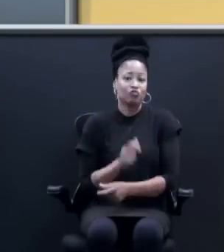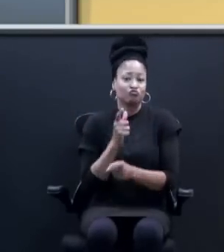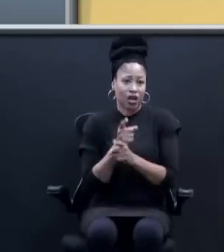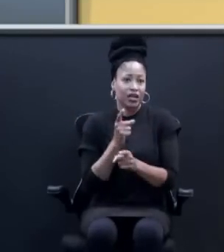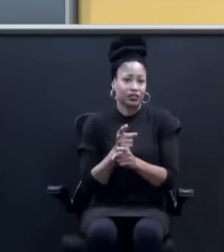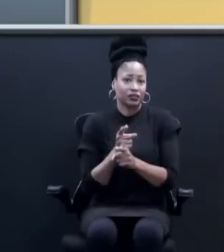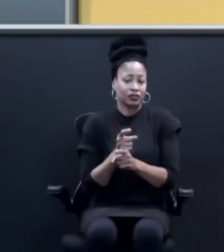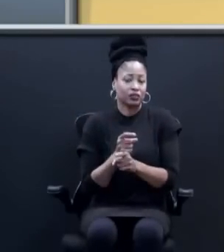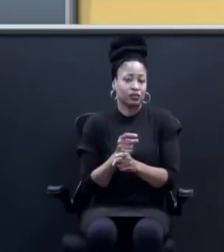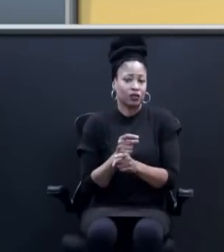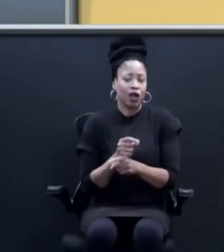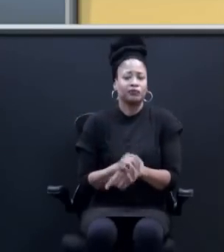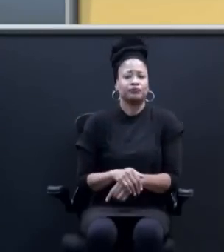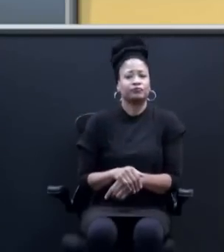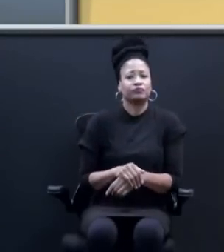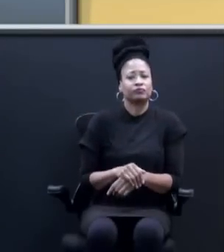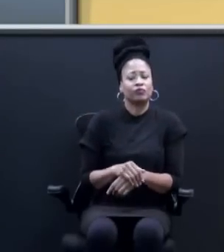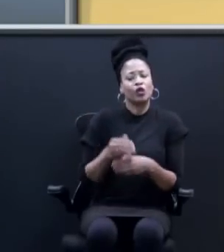you keeping Sunday?